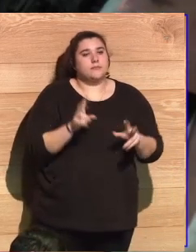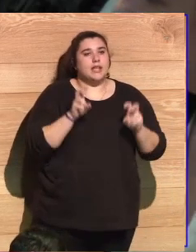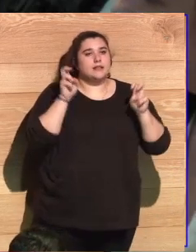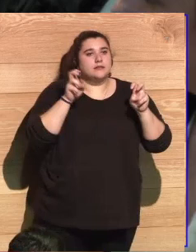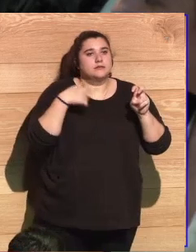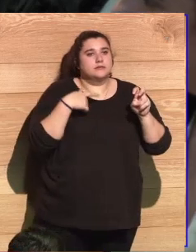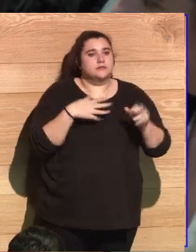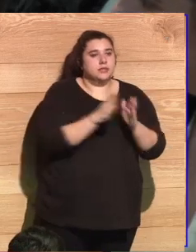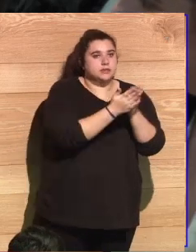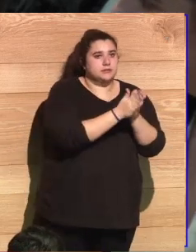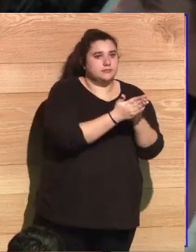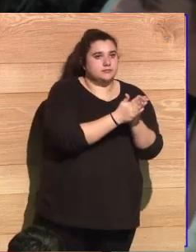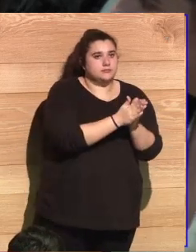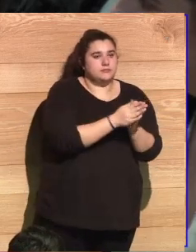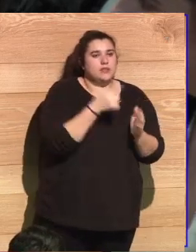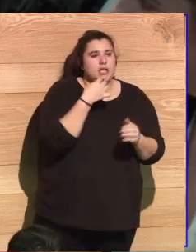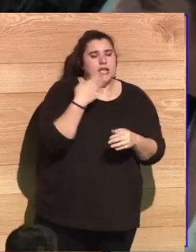Well, the title of the book,